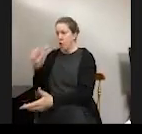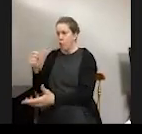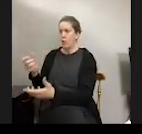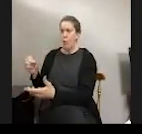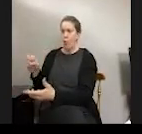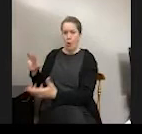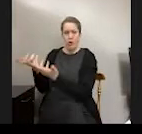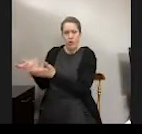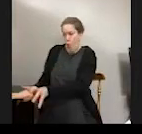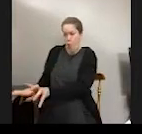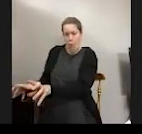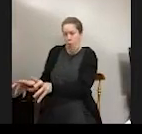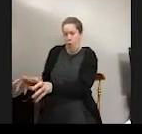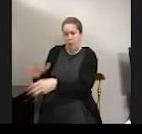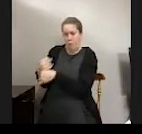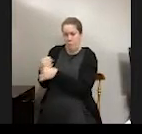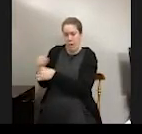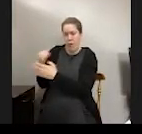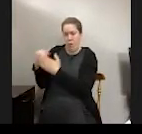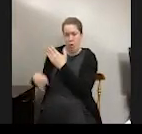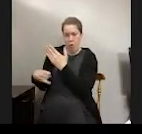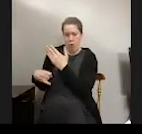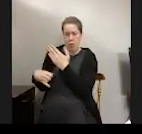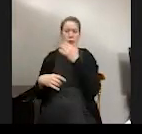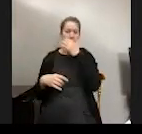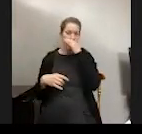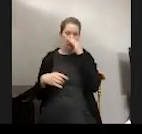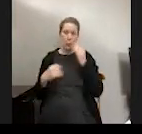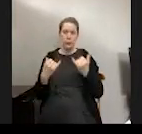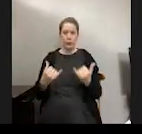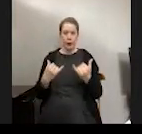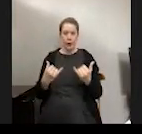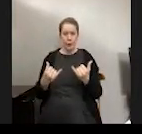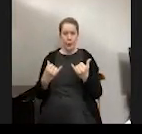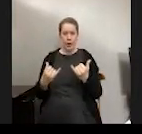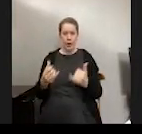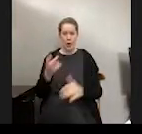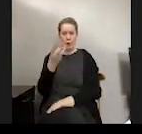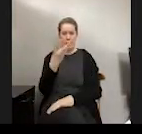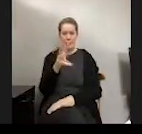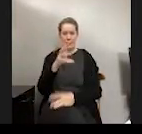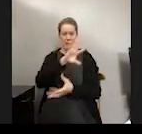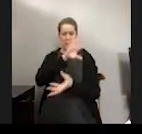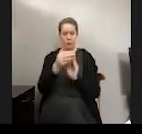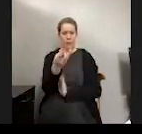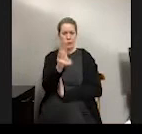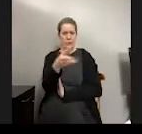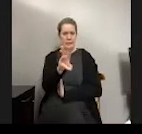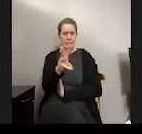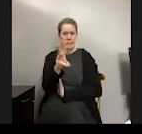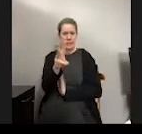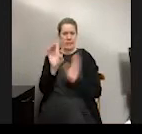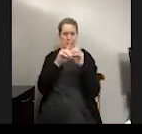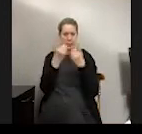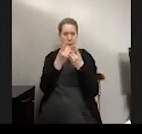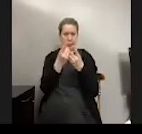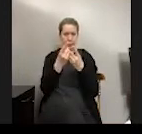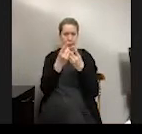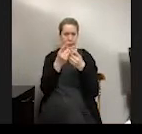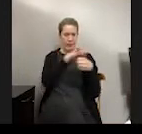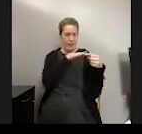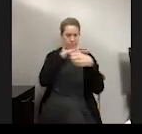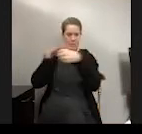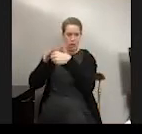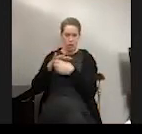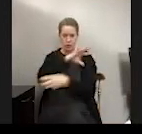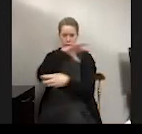effort. Currently, the Interdivisional Working Group is 16 divisions wide out of 54, I think it is. So we're